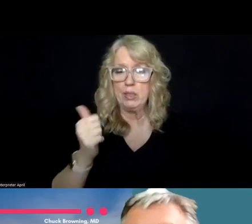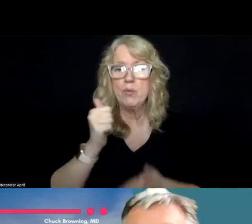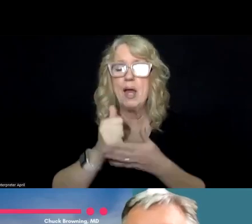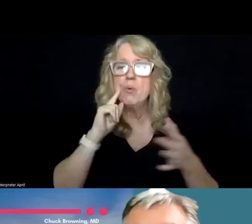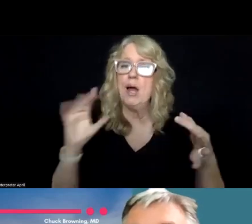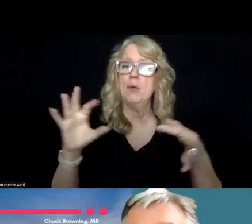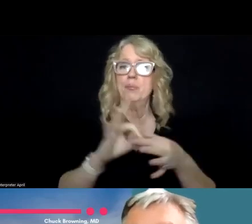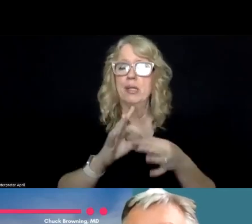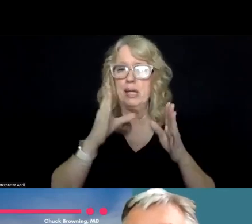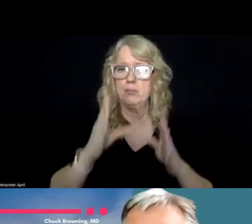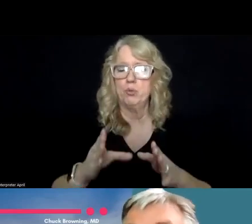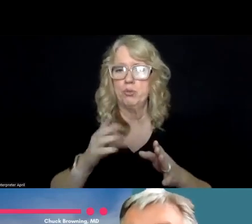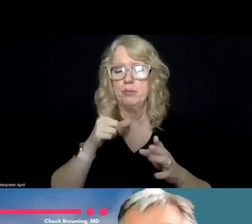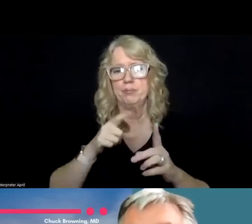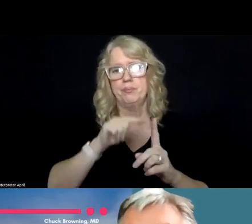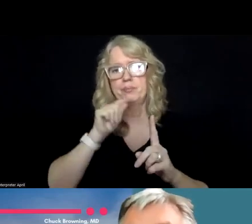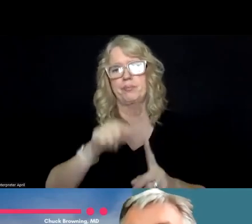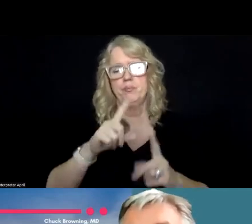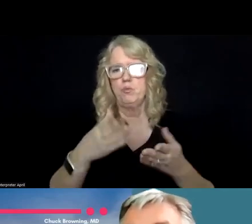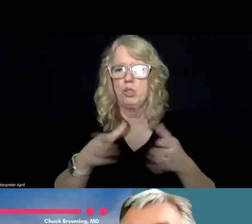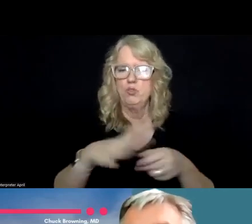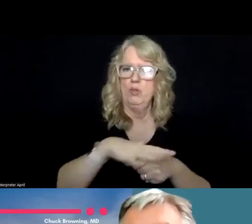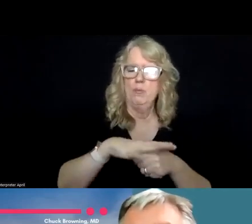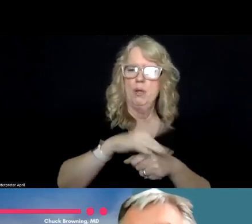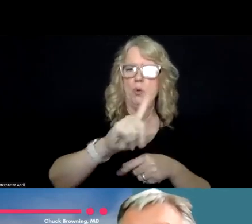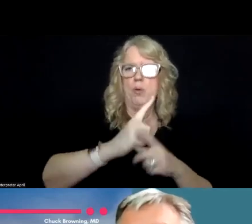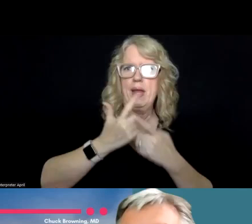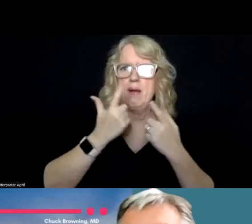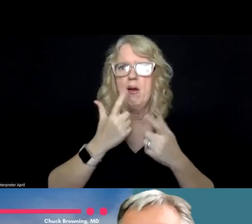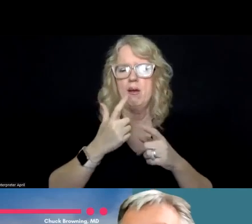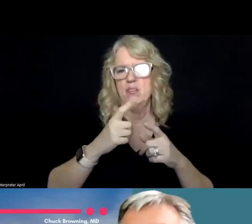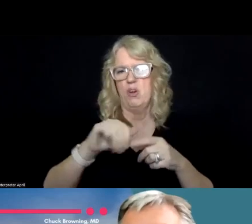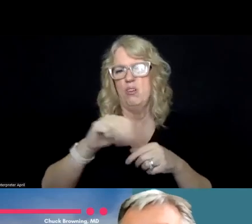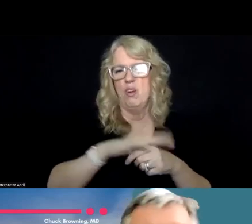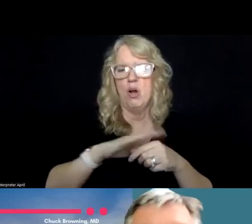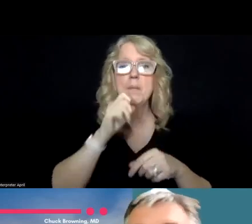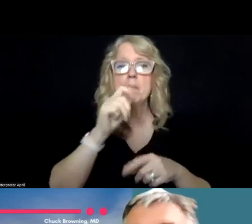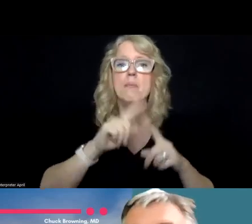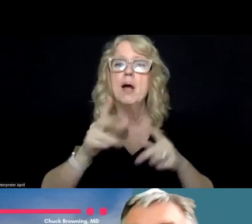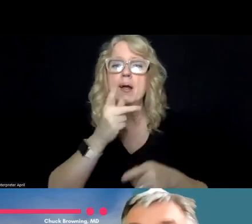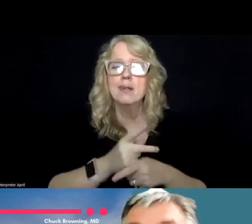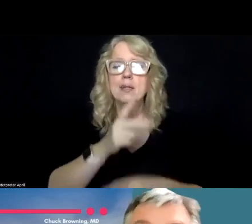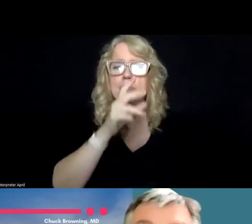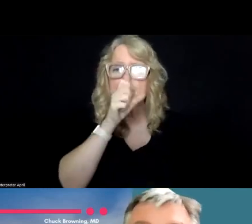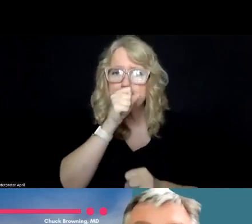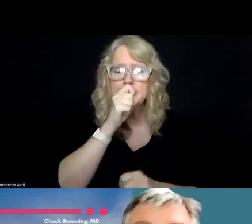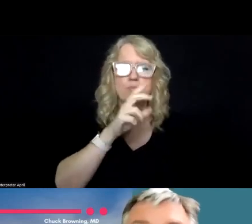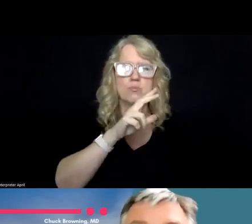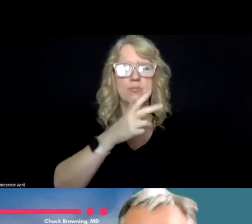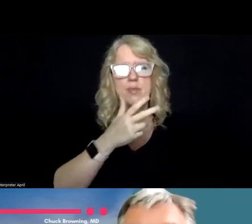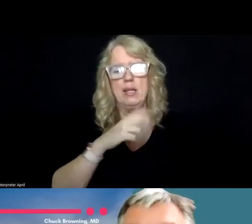the person's calling to the general area of where they are, but does not compromise personal or private information such